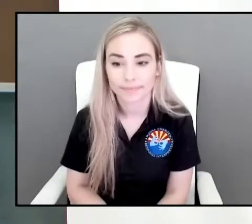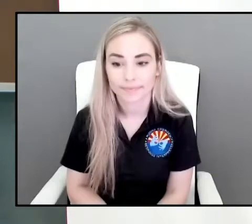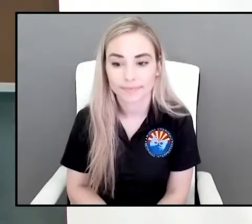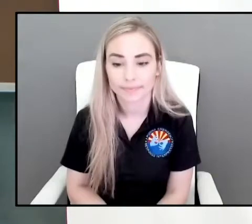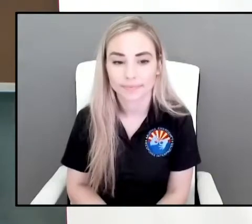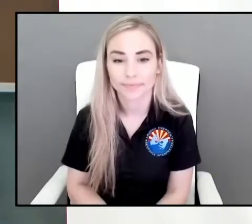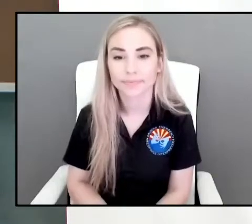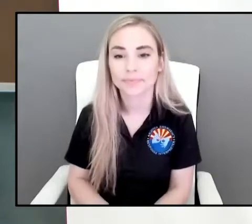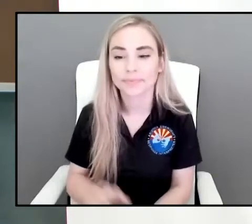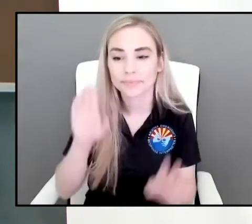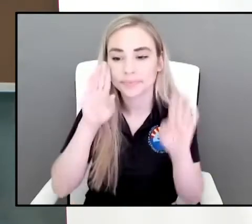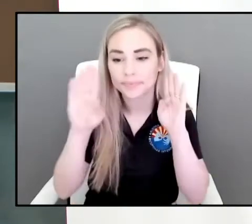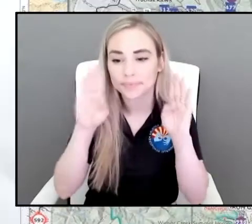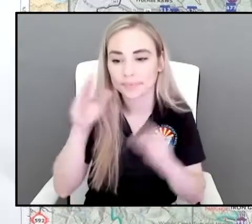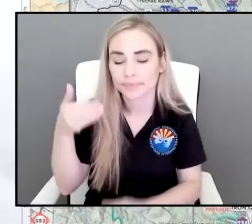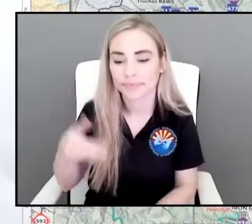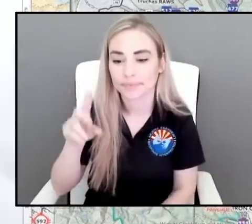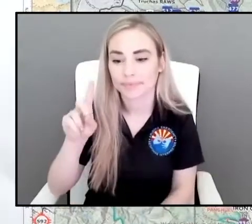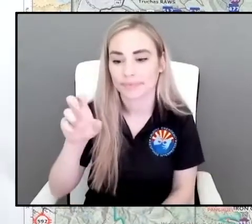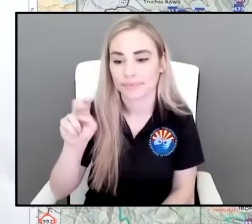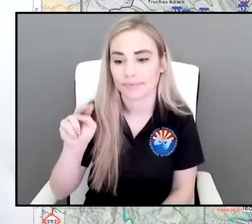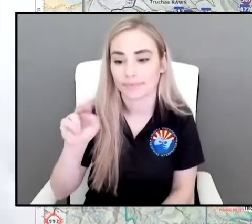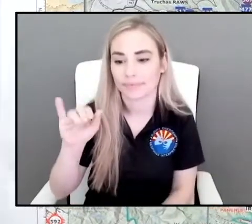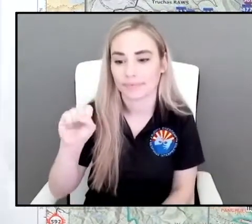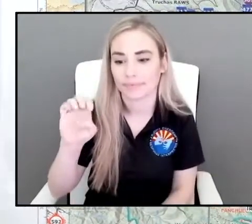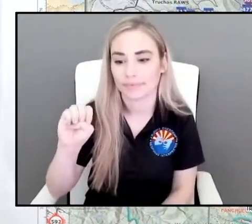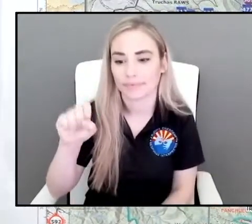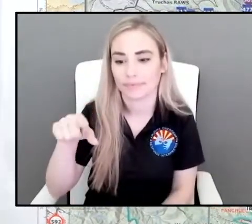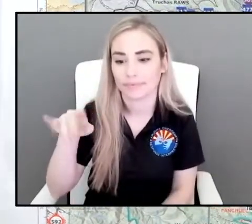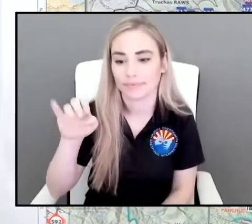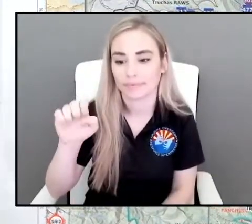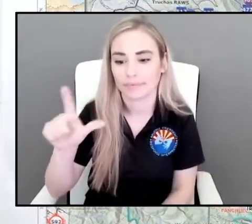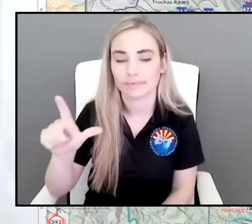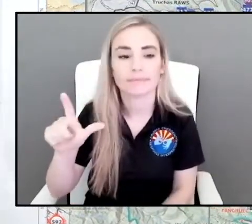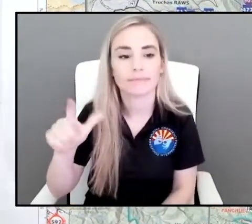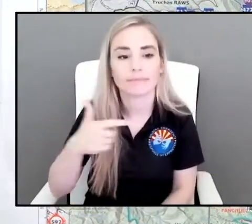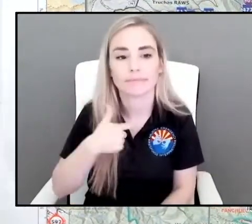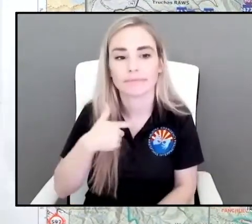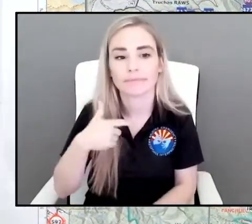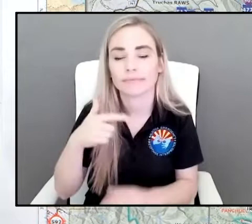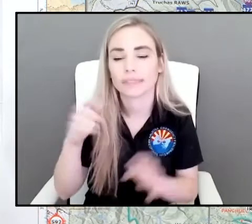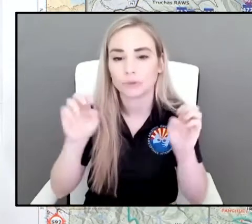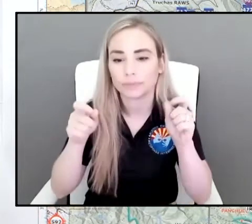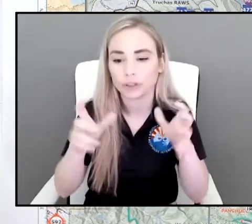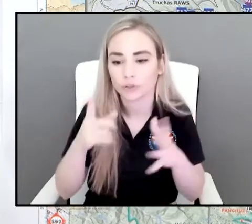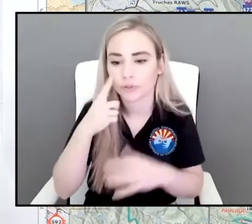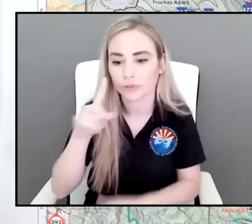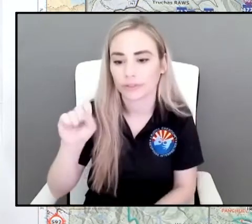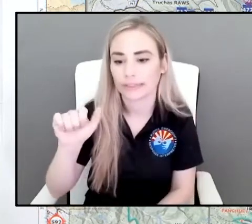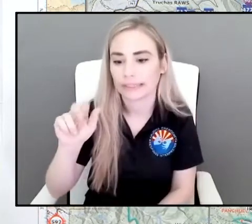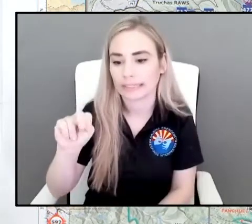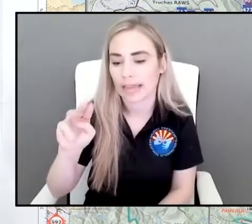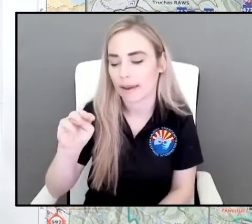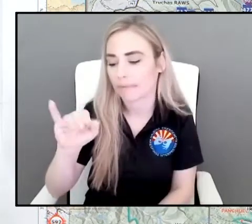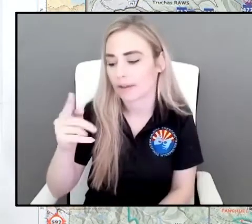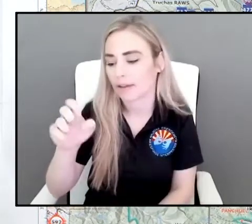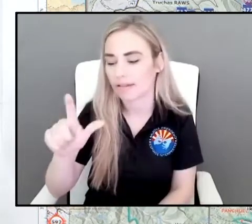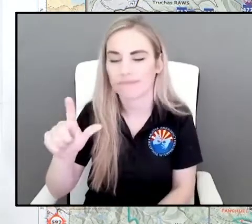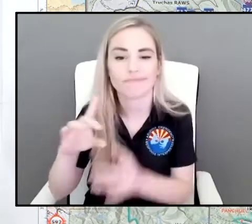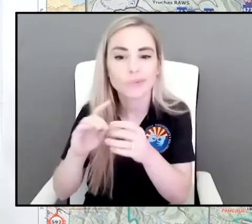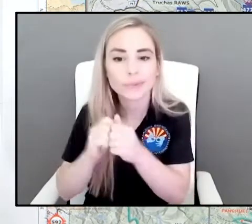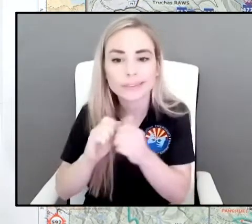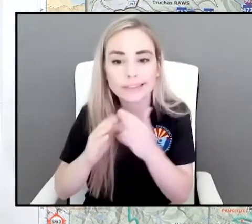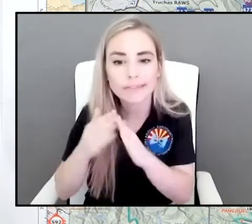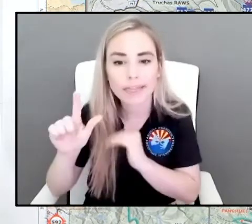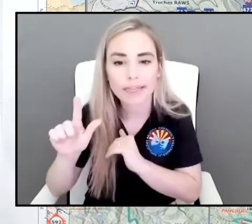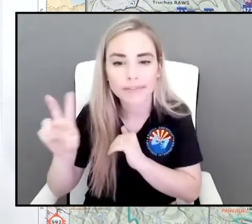Hello, I'm Dennis Esquibel, the Emergency Manager for San Miguel County in the City of Las Vegas. And I'm here today to talk to you about the post-fire